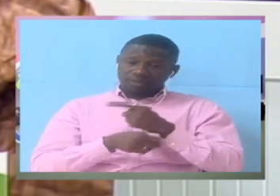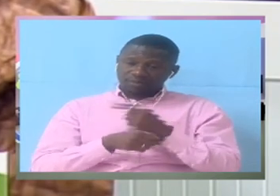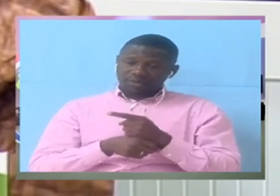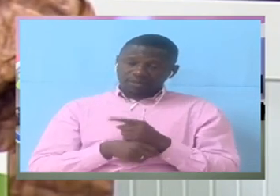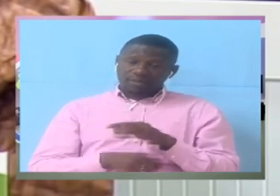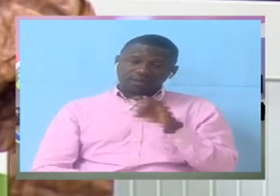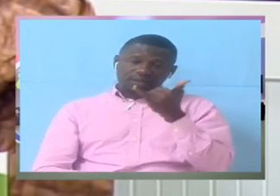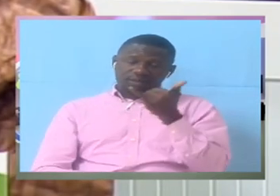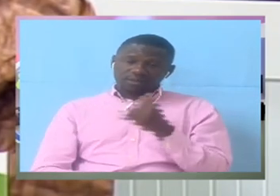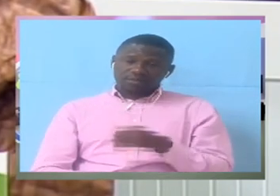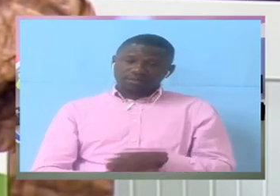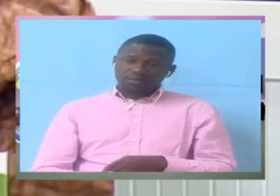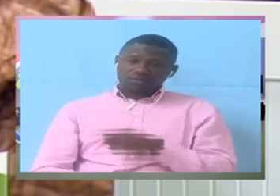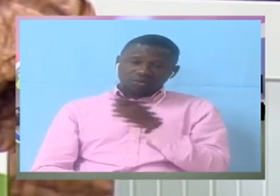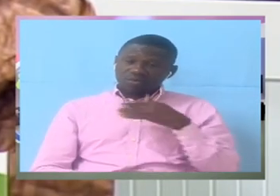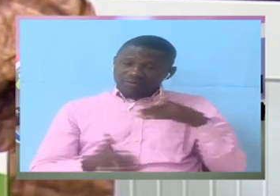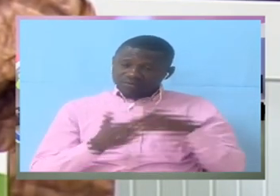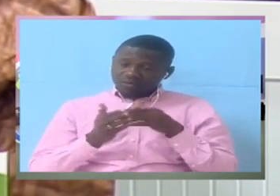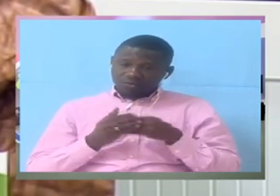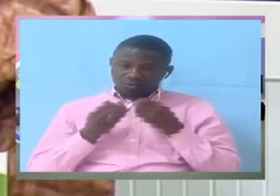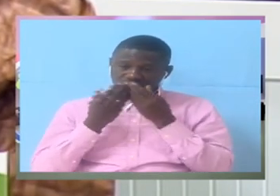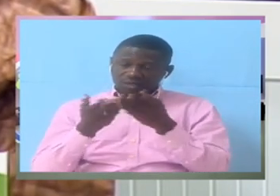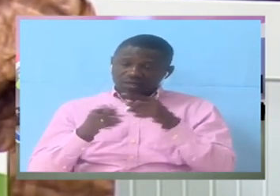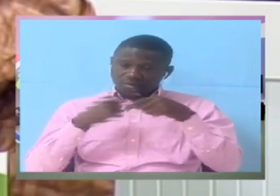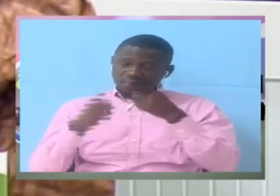Yes. Were you forced to say that?